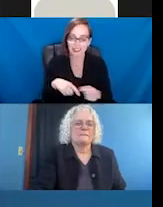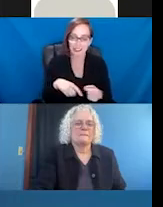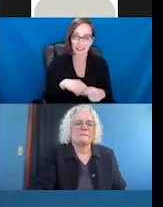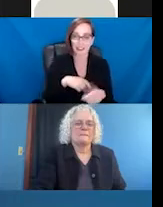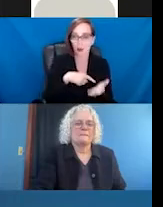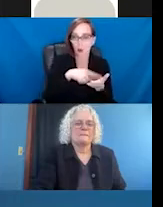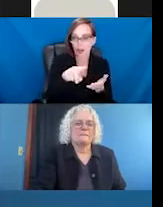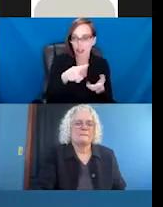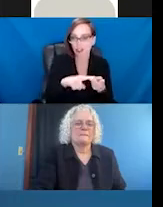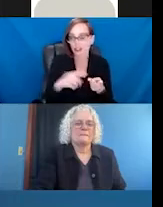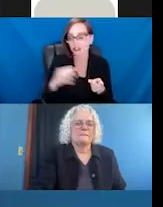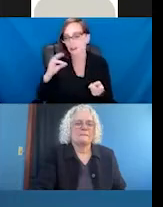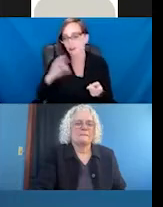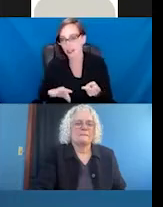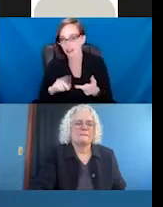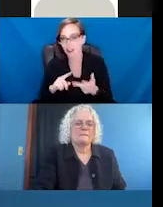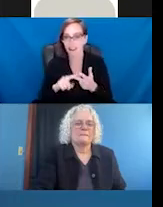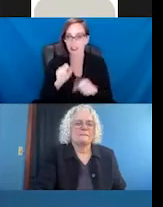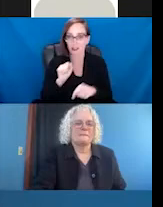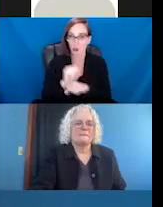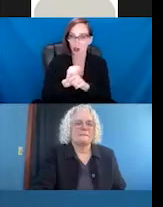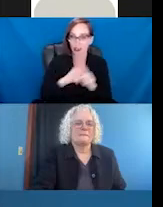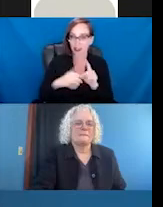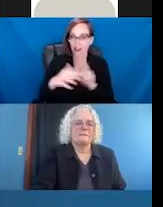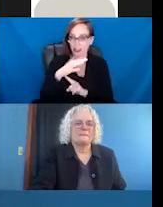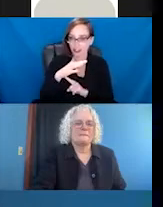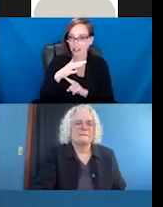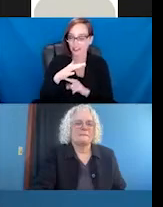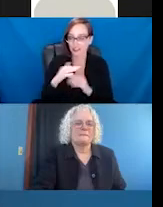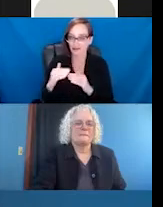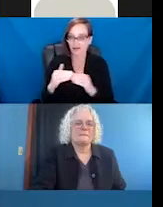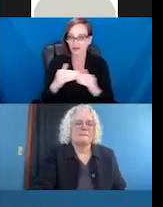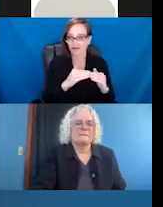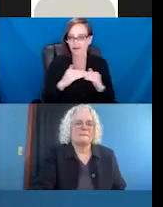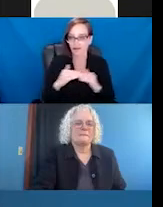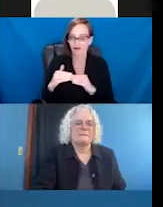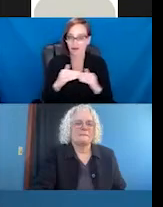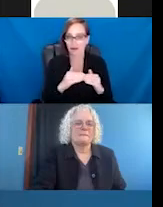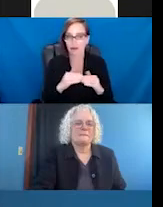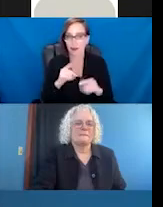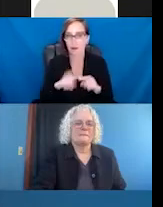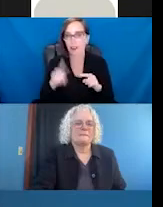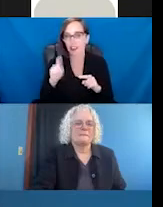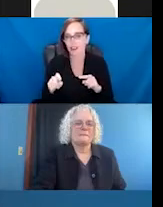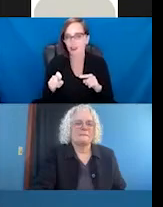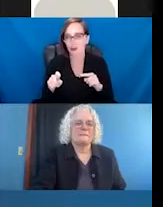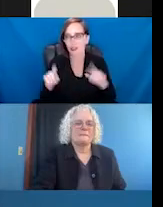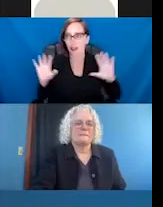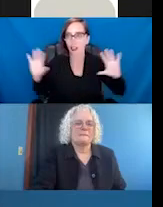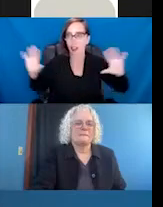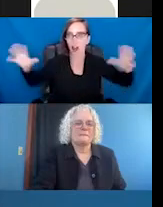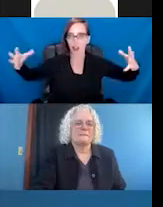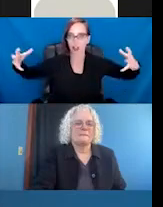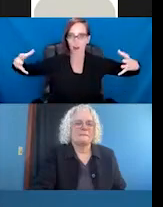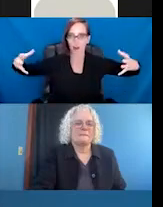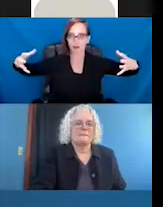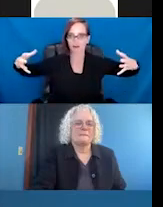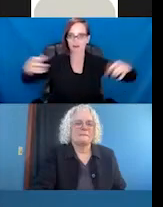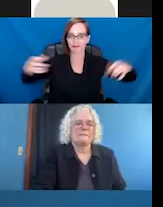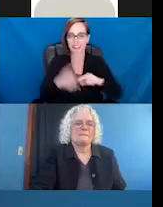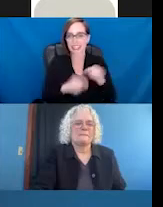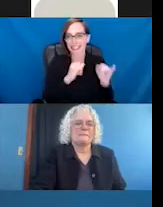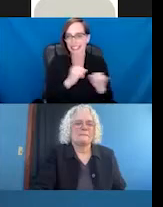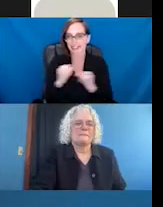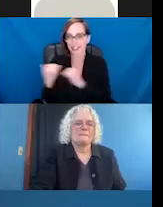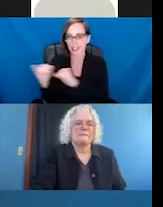their employers, kind of as equals. But they have to do that in a large group. They people can't do that by themselves, as we all